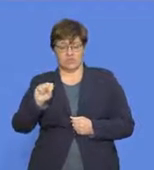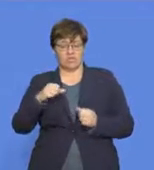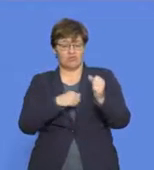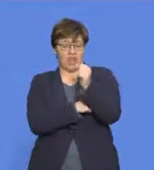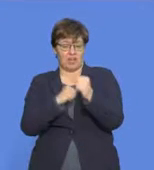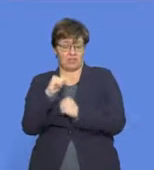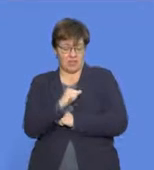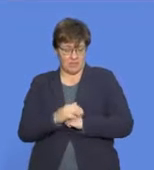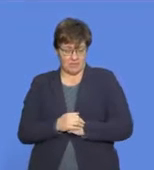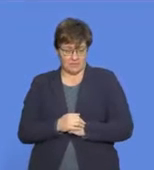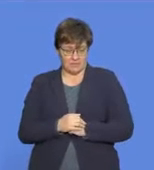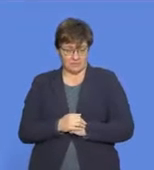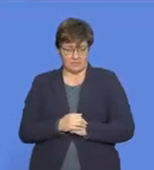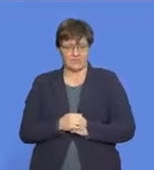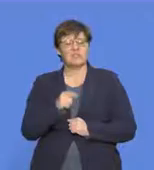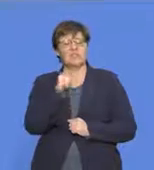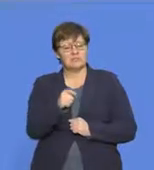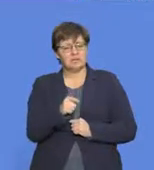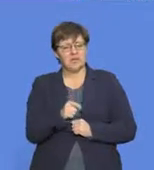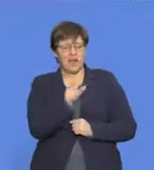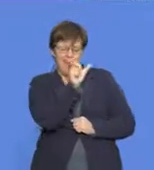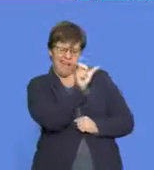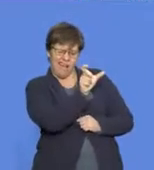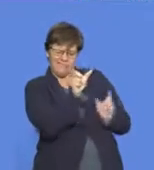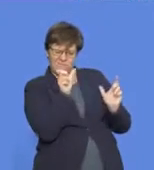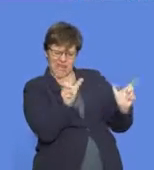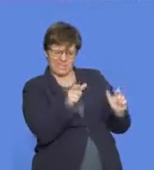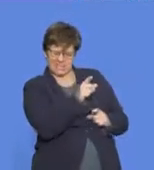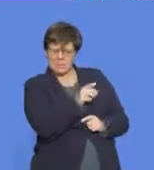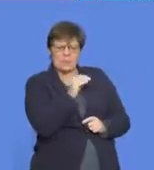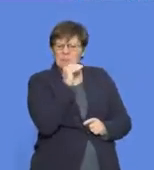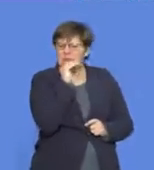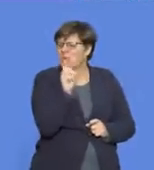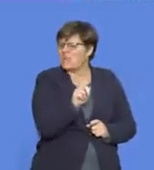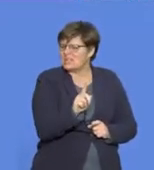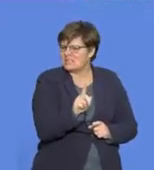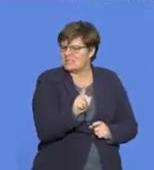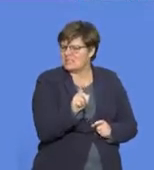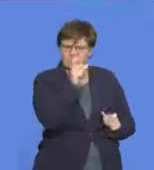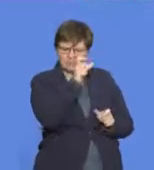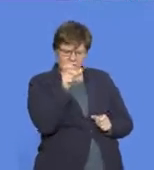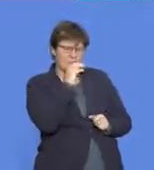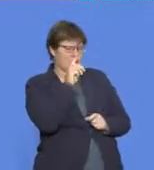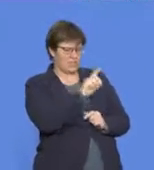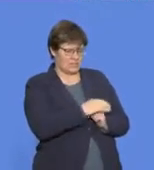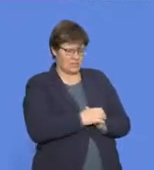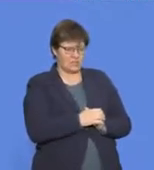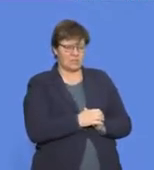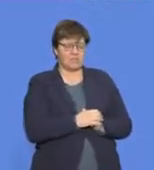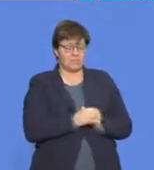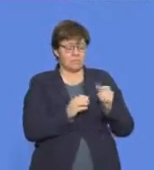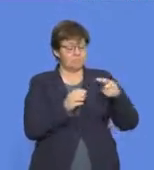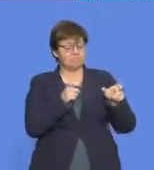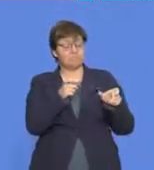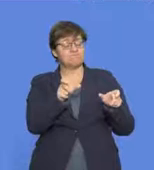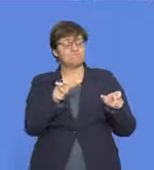always a good idea to break up the word into what you can, and then you can work out the parts. So if you break it up into smaller parts,